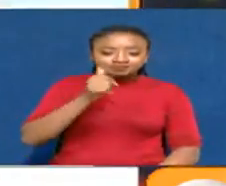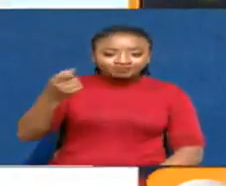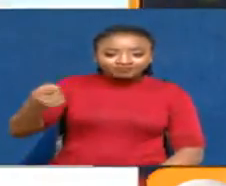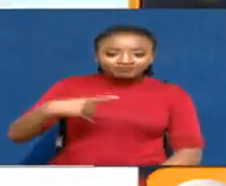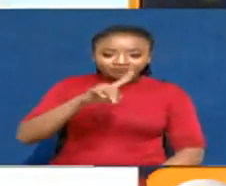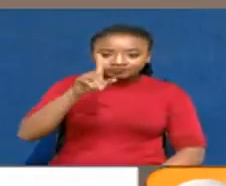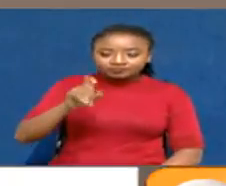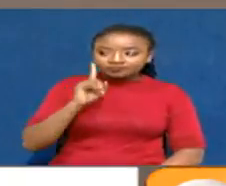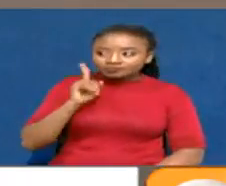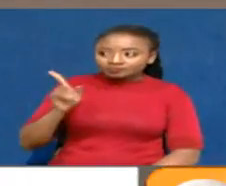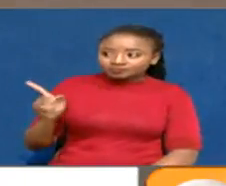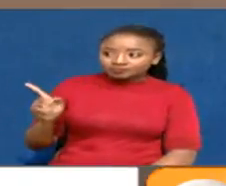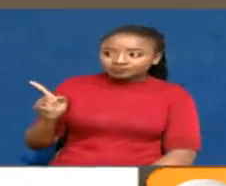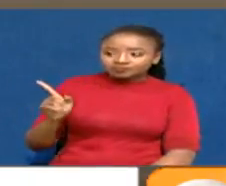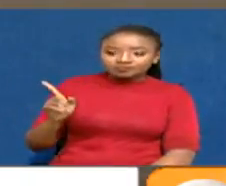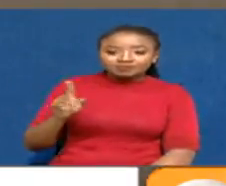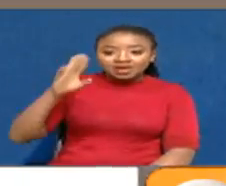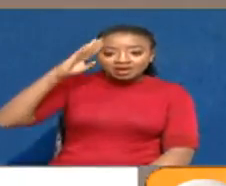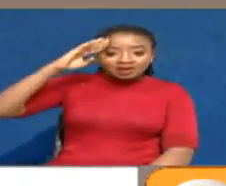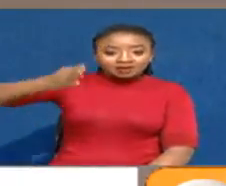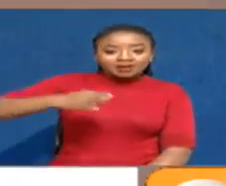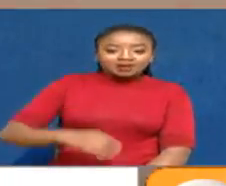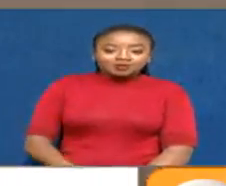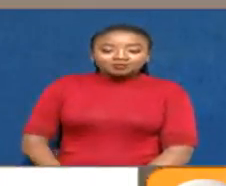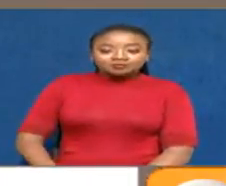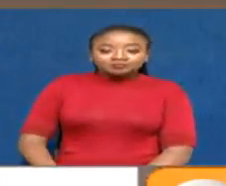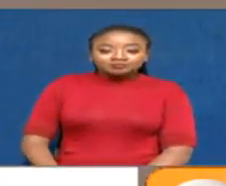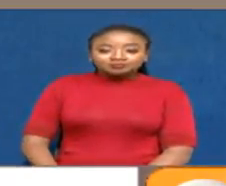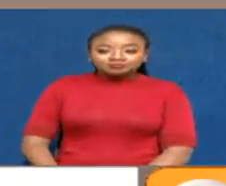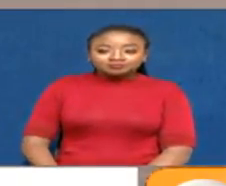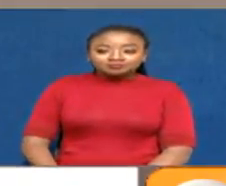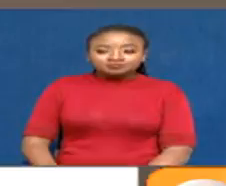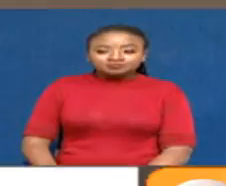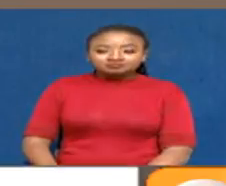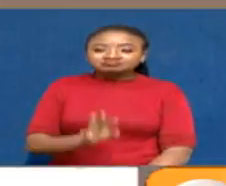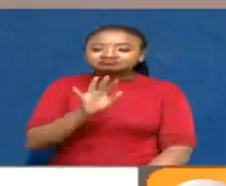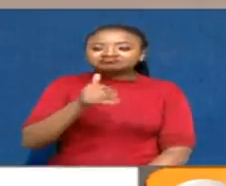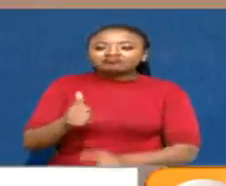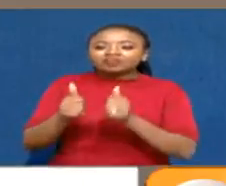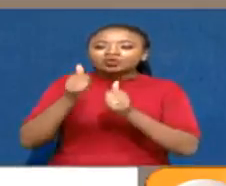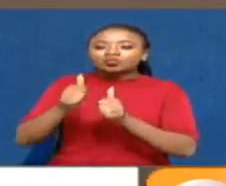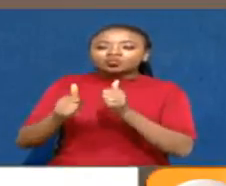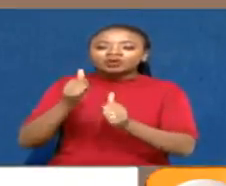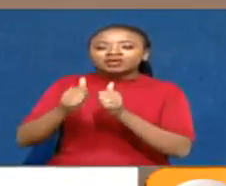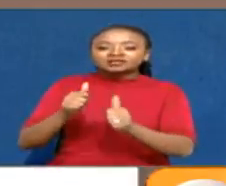evening. Hello. Under which consumer body do